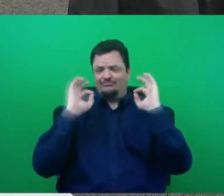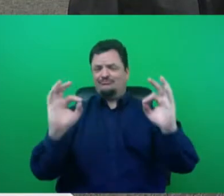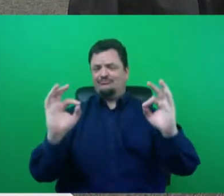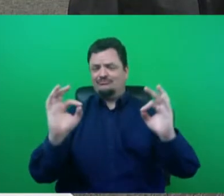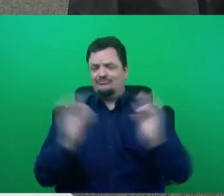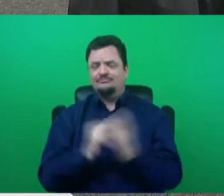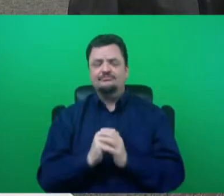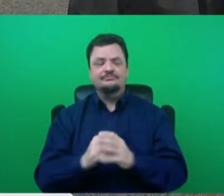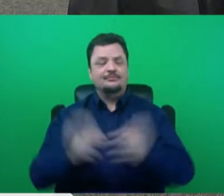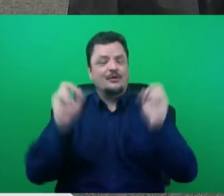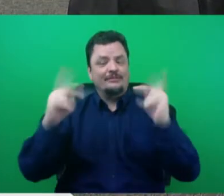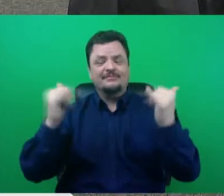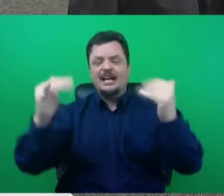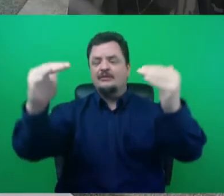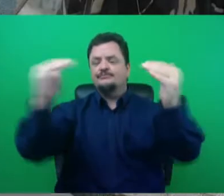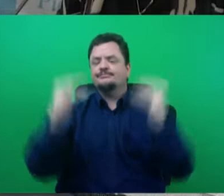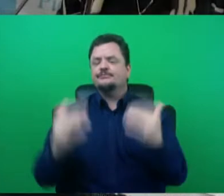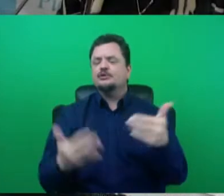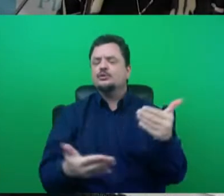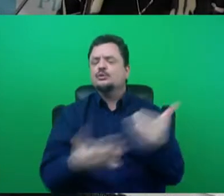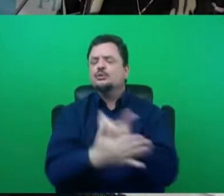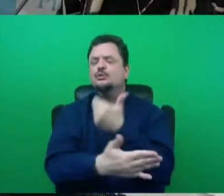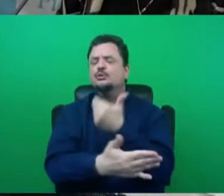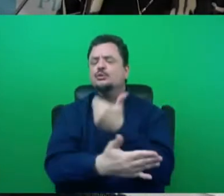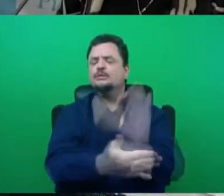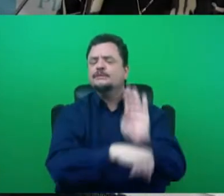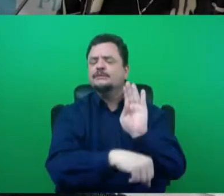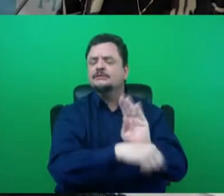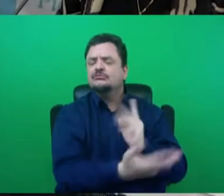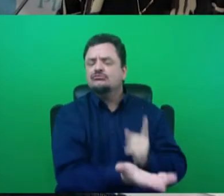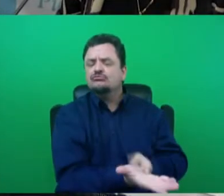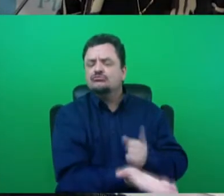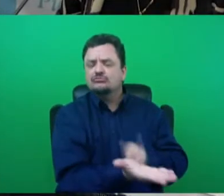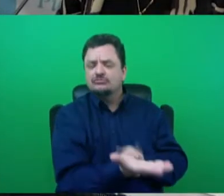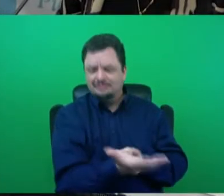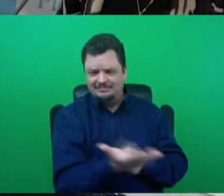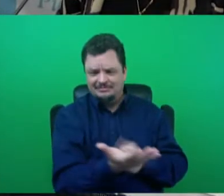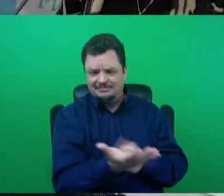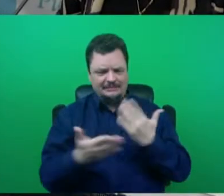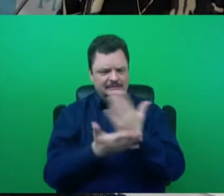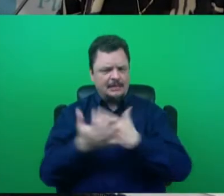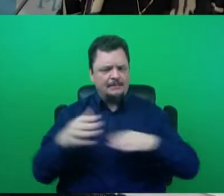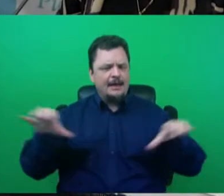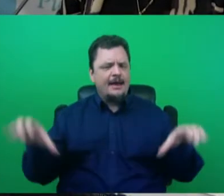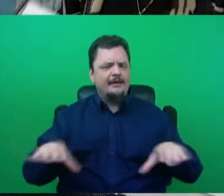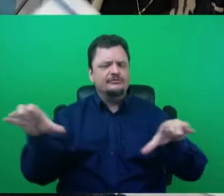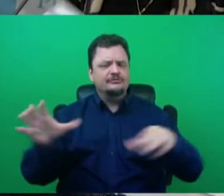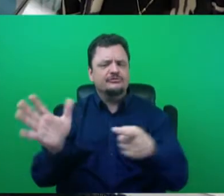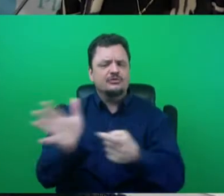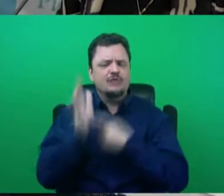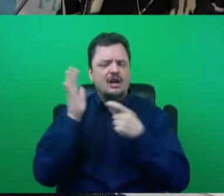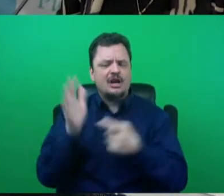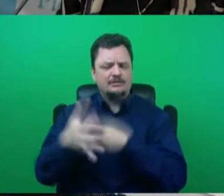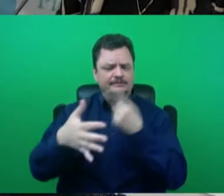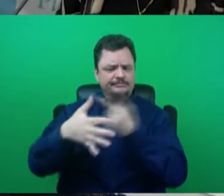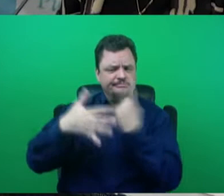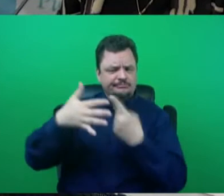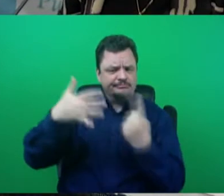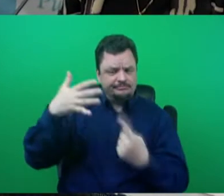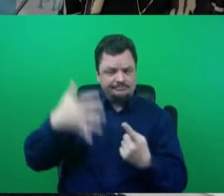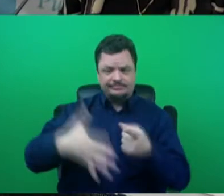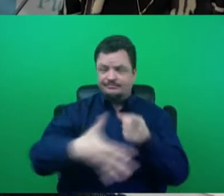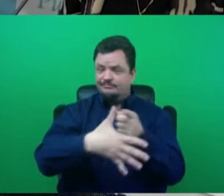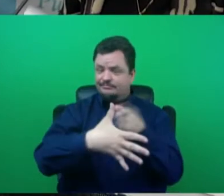new business, and we have some action required items, one of which is a resolution to update